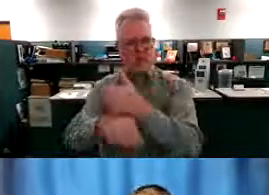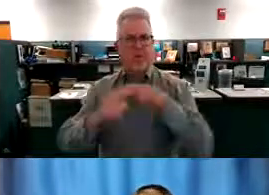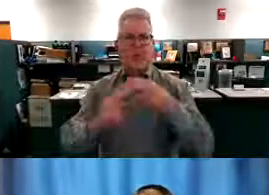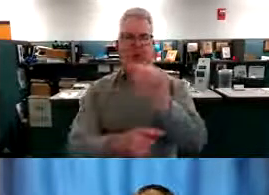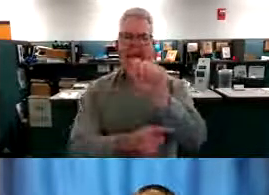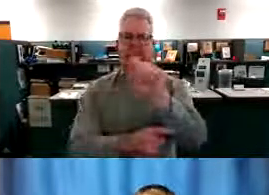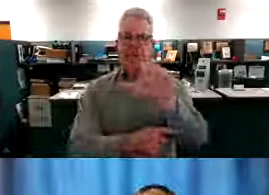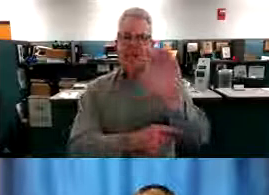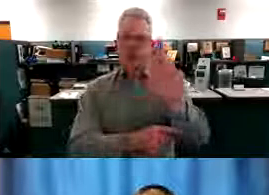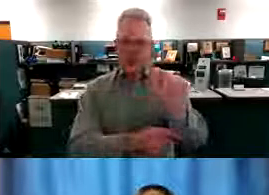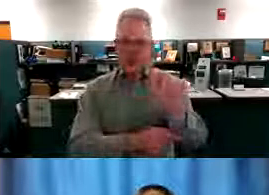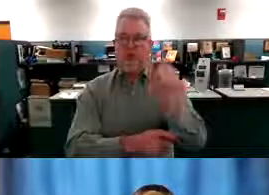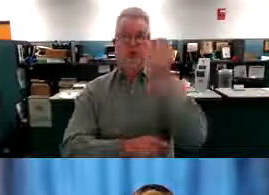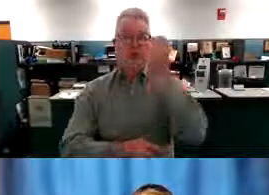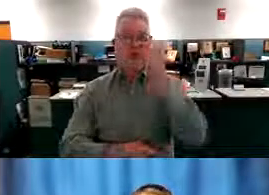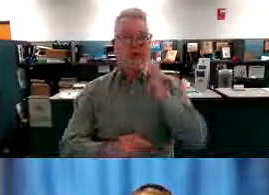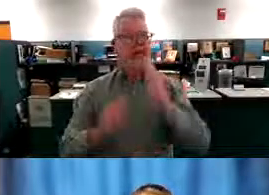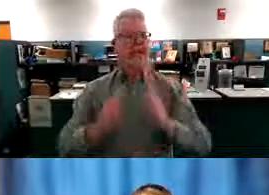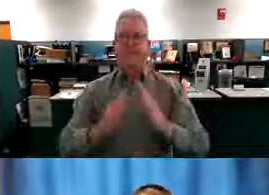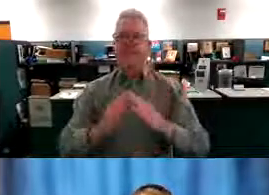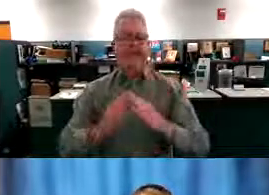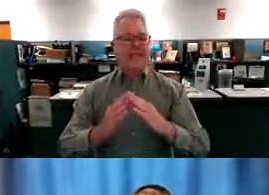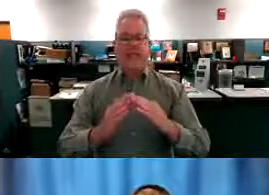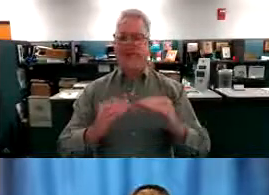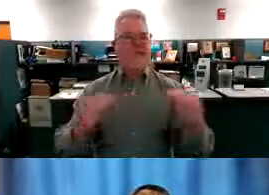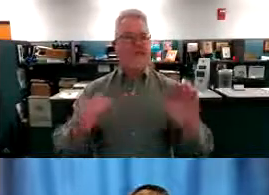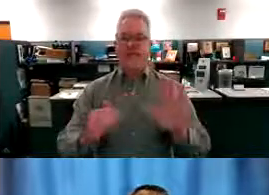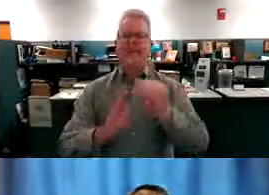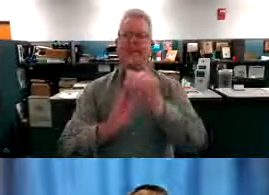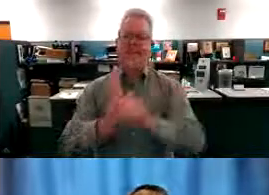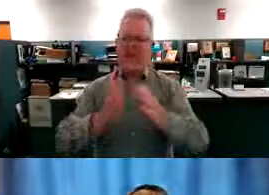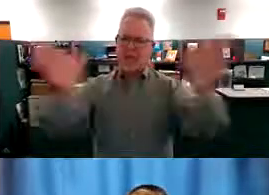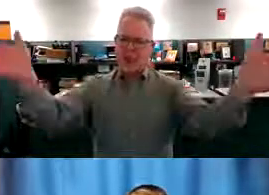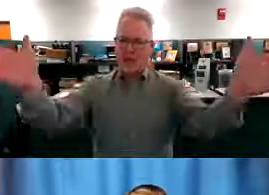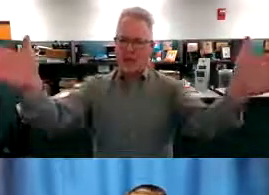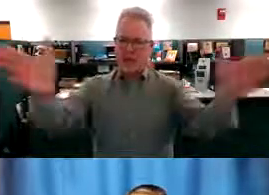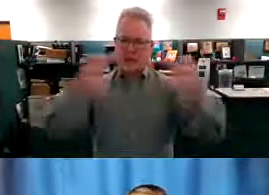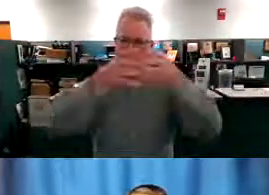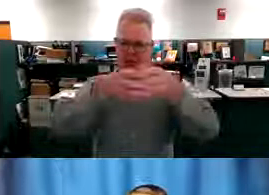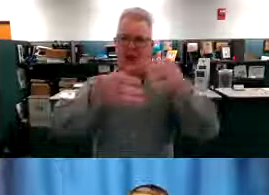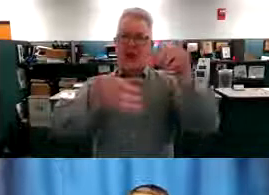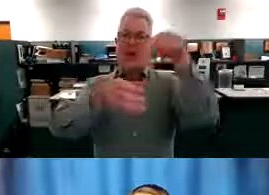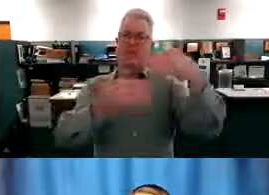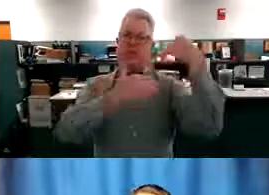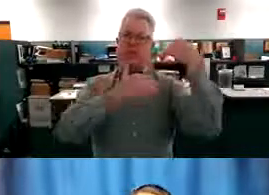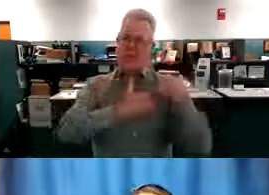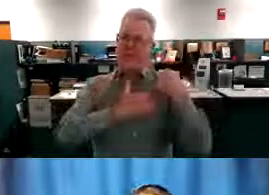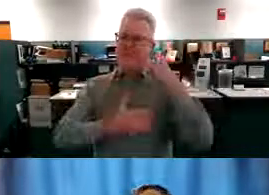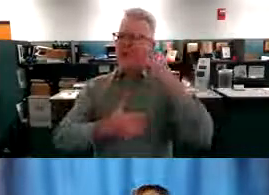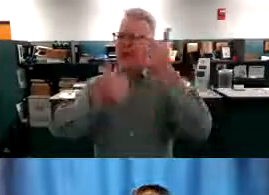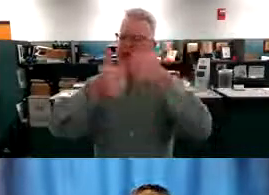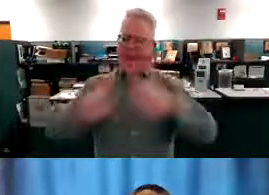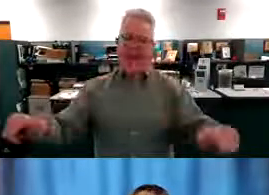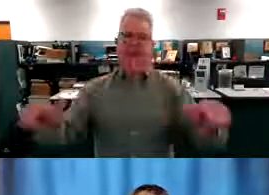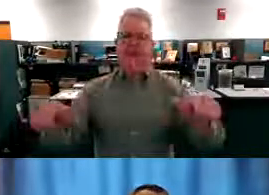I had made the suggestion to REMA that there would be an ASL team, and they said, to do something